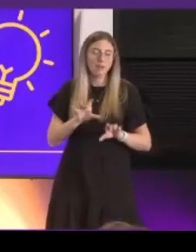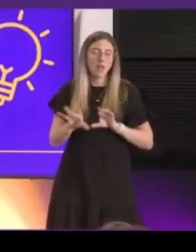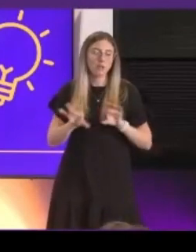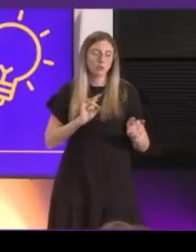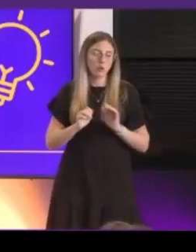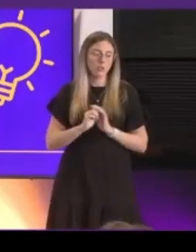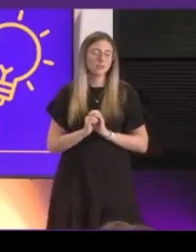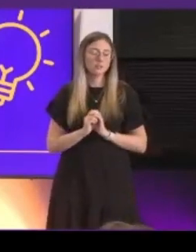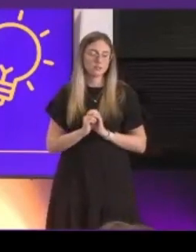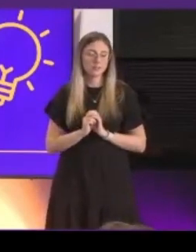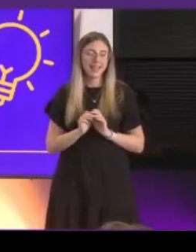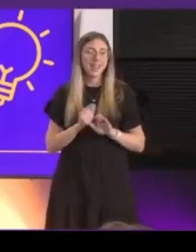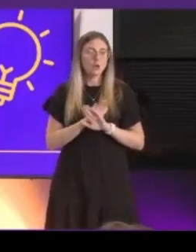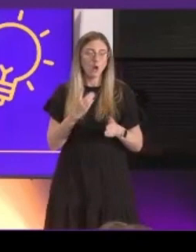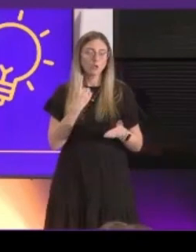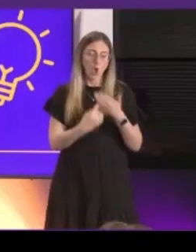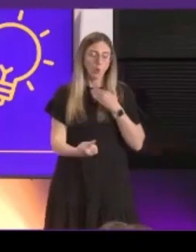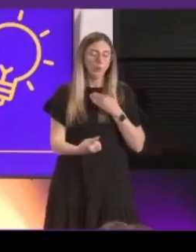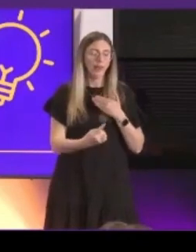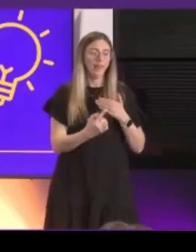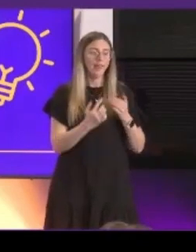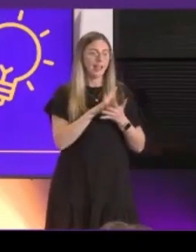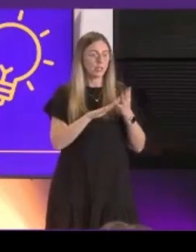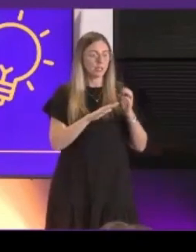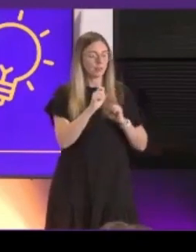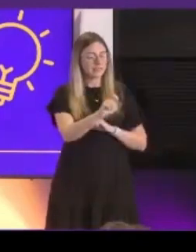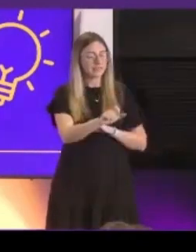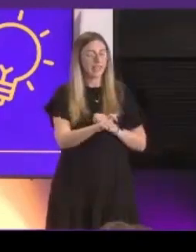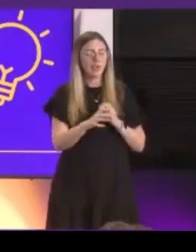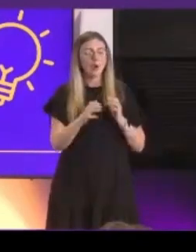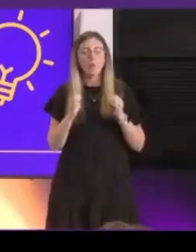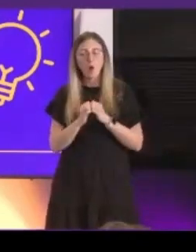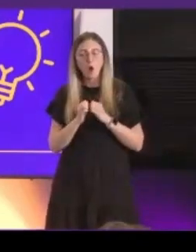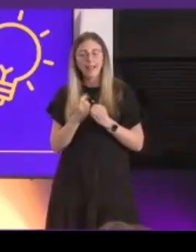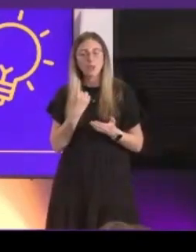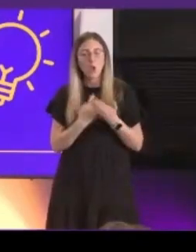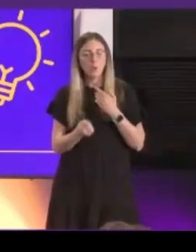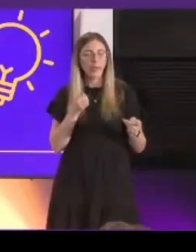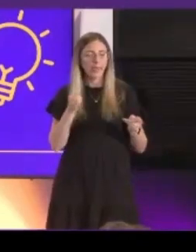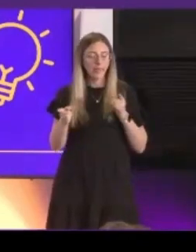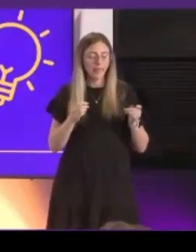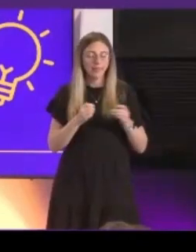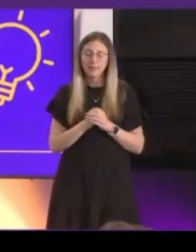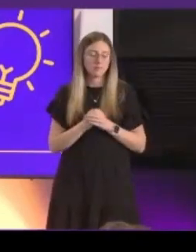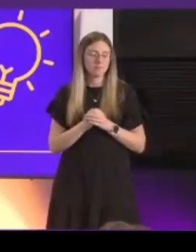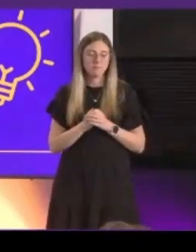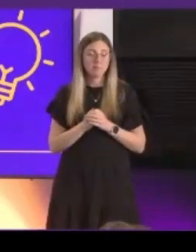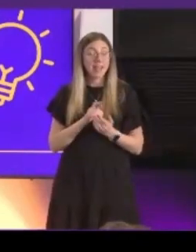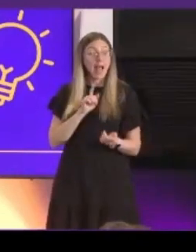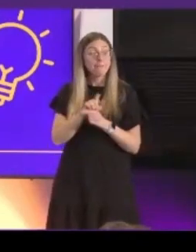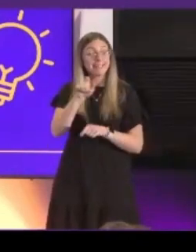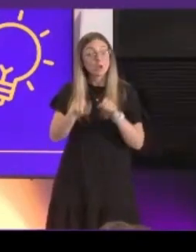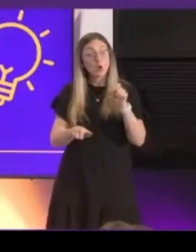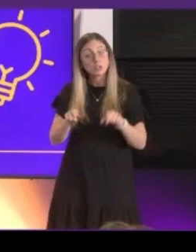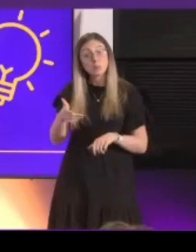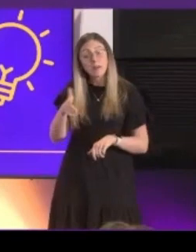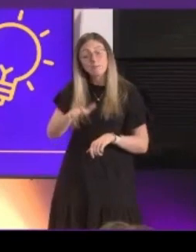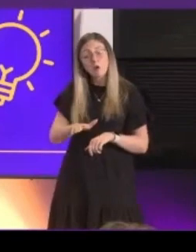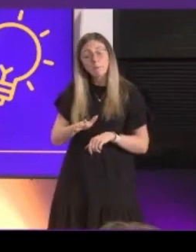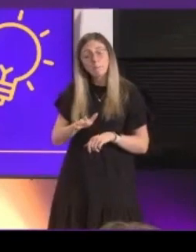shouldn't just be Barclays or HSBC. And there's a customer of ours today who I met, and he's from the Middle